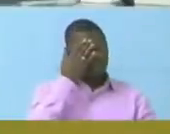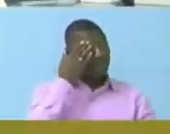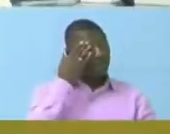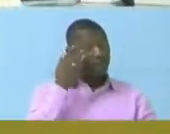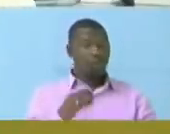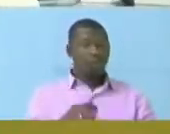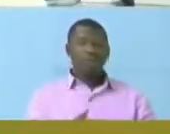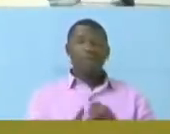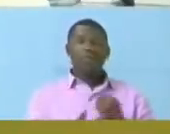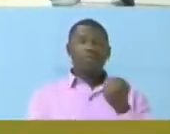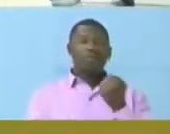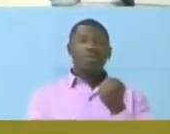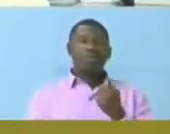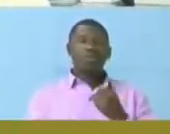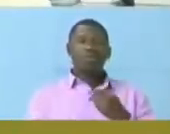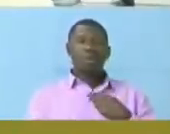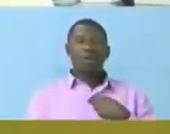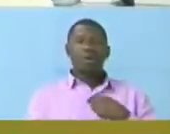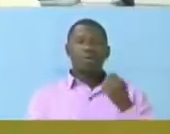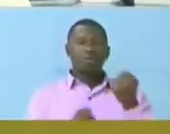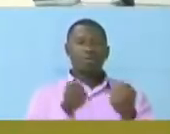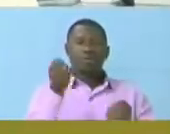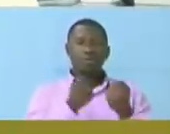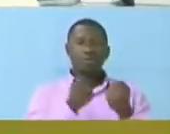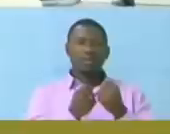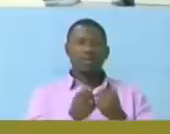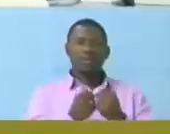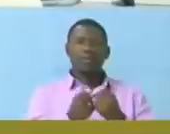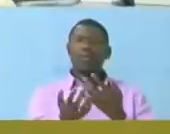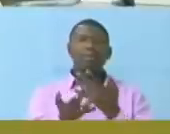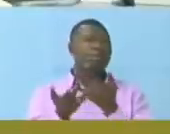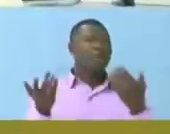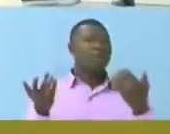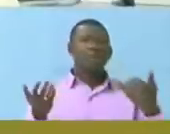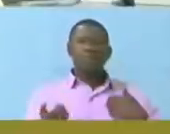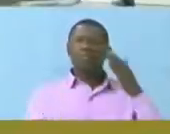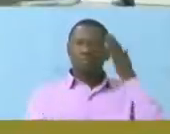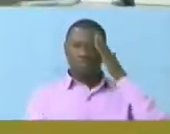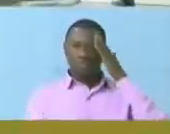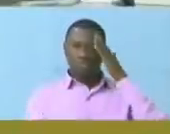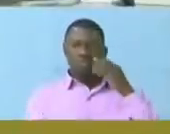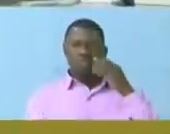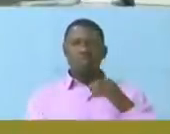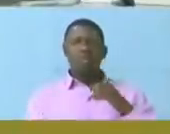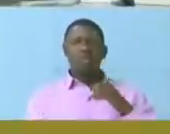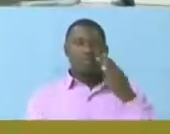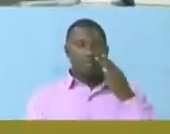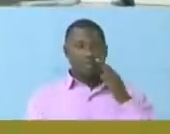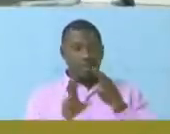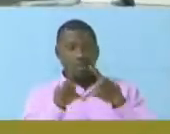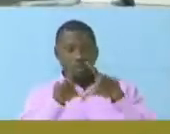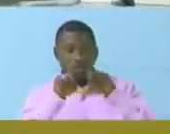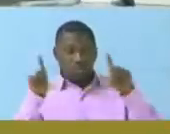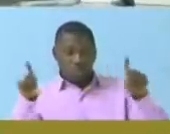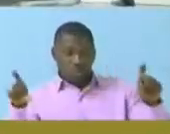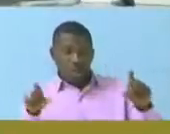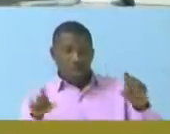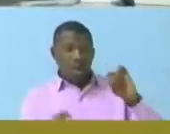the fact that my vehicle is well known, IGP1, you know IGP is here.